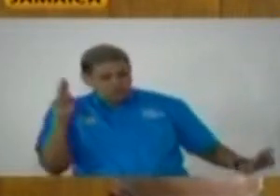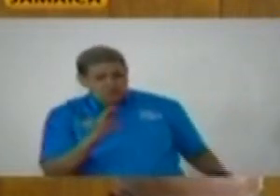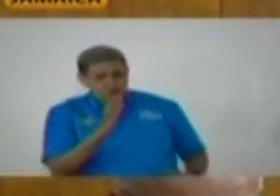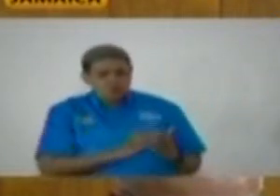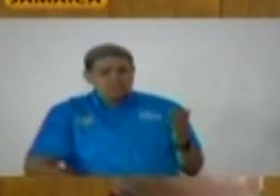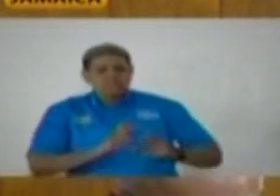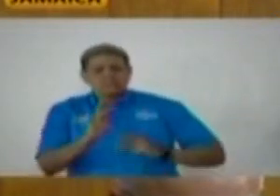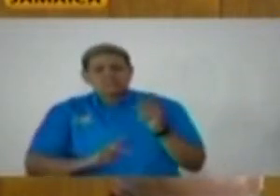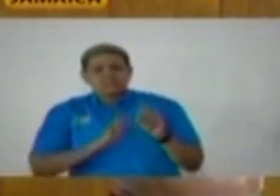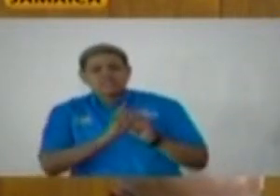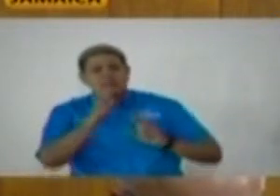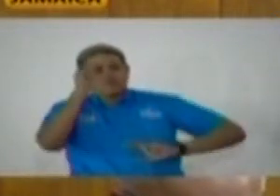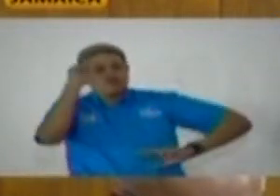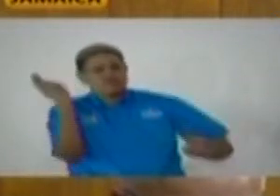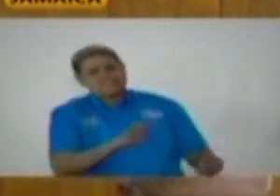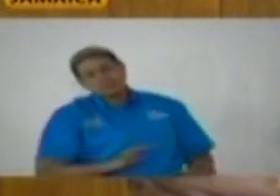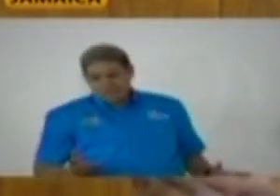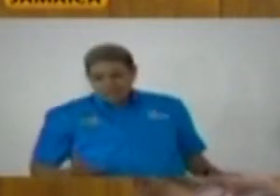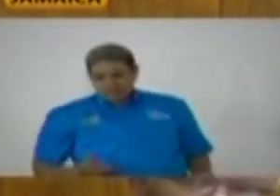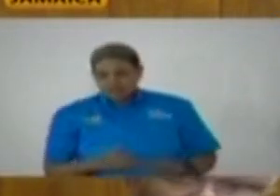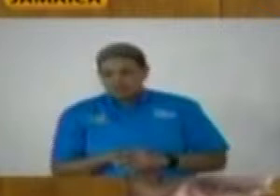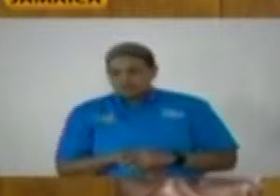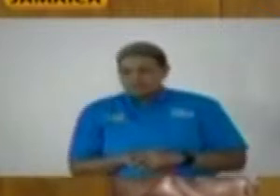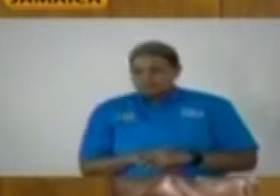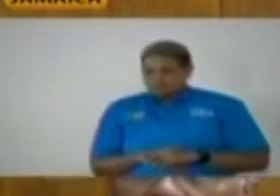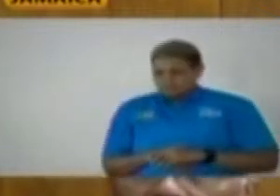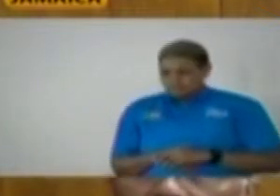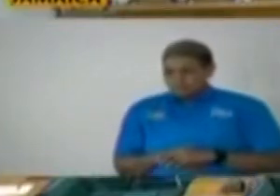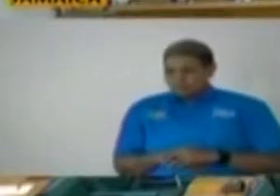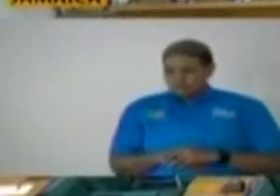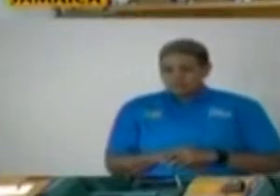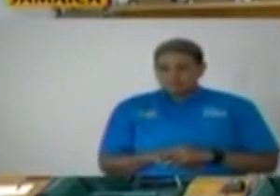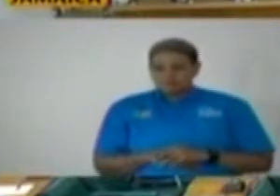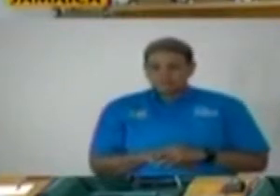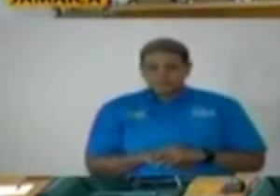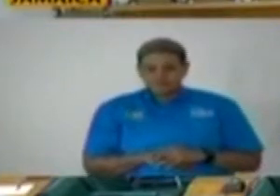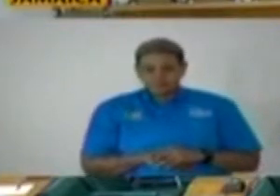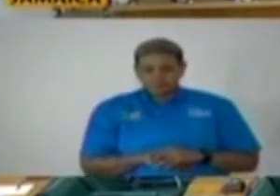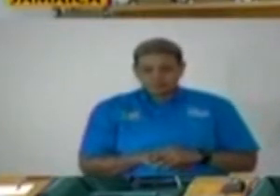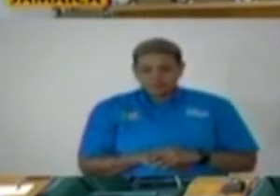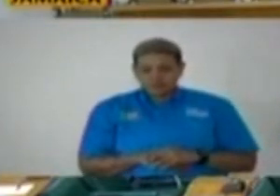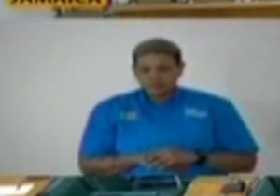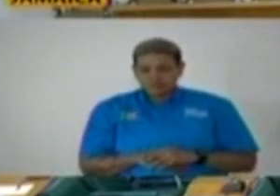certain level of respect in how the process works.